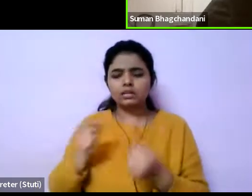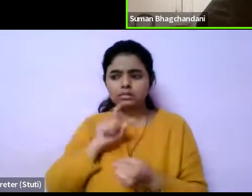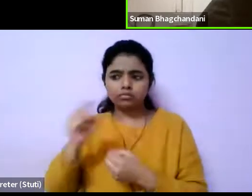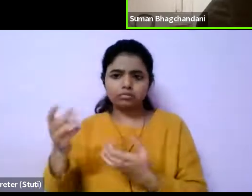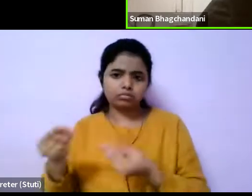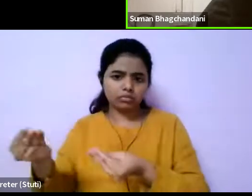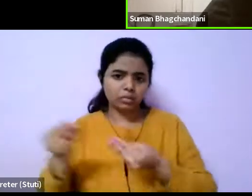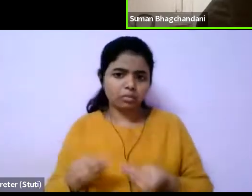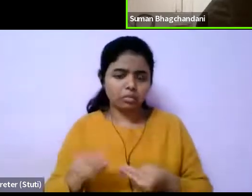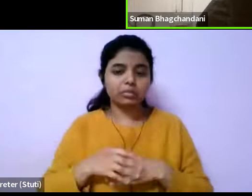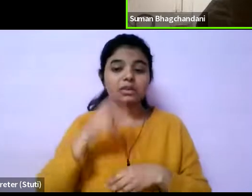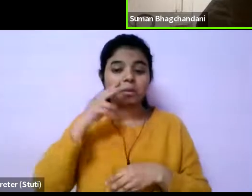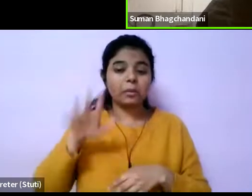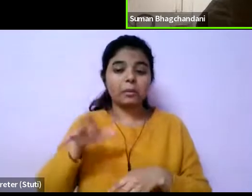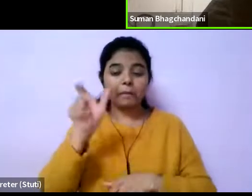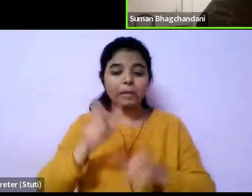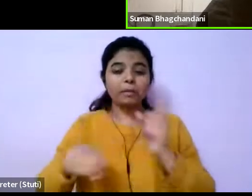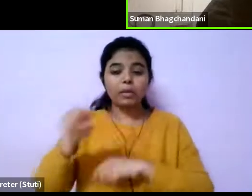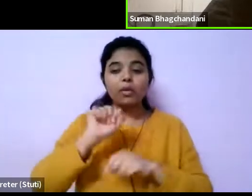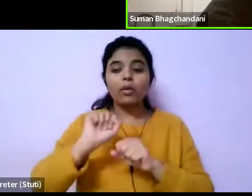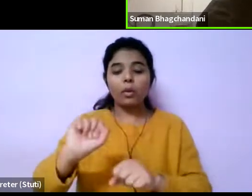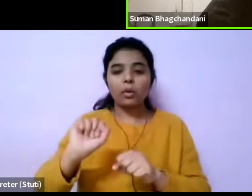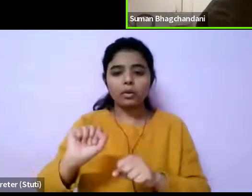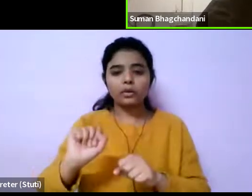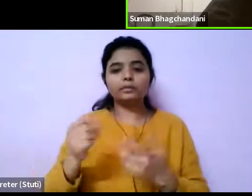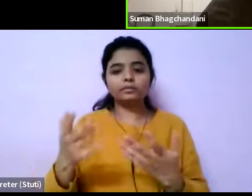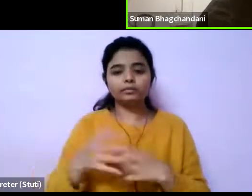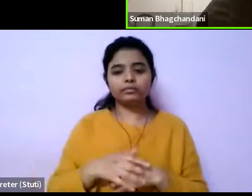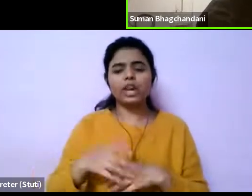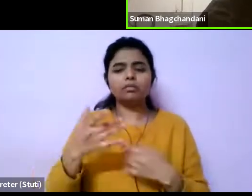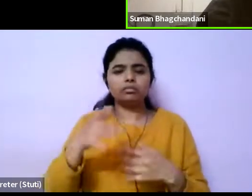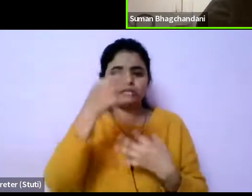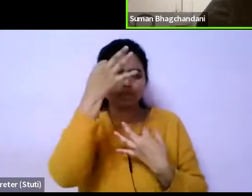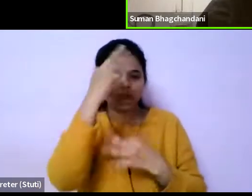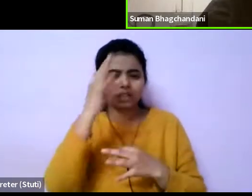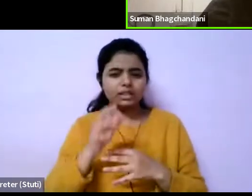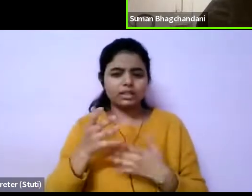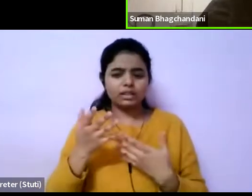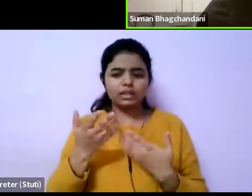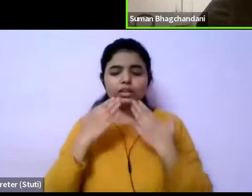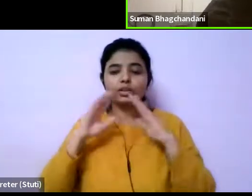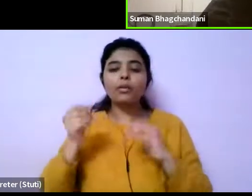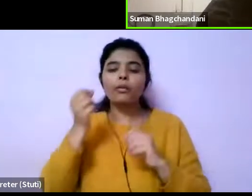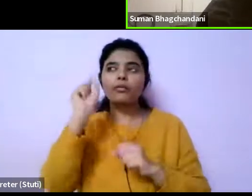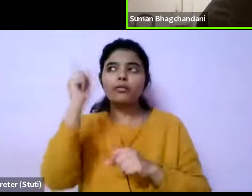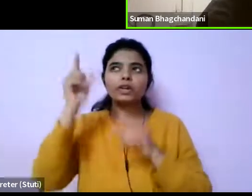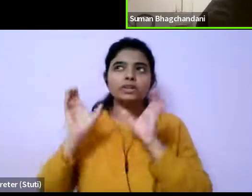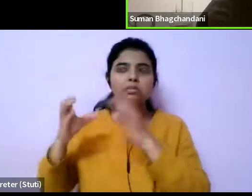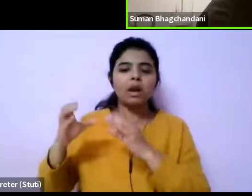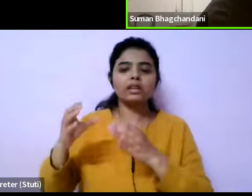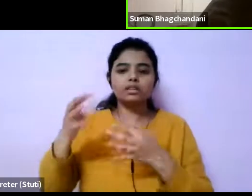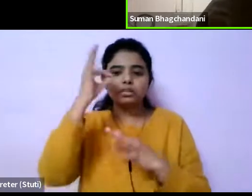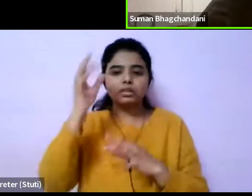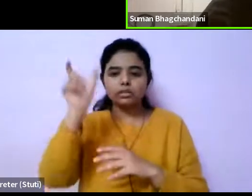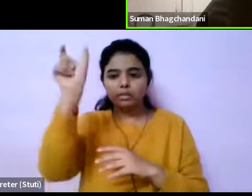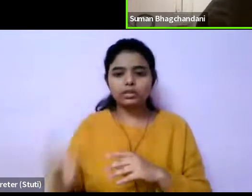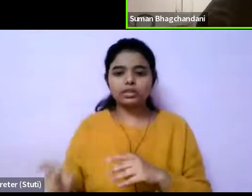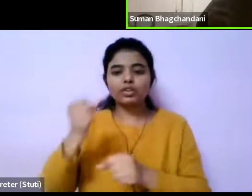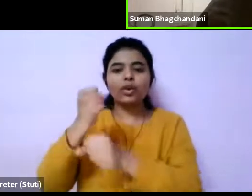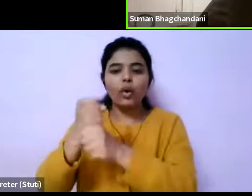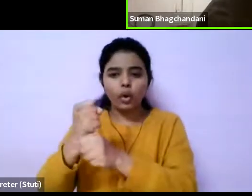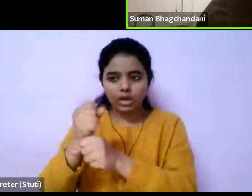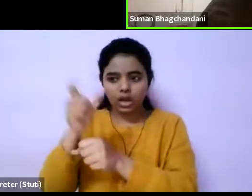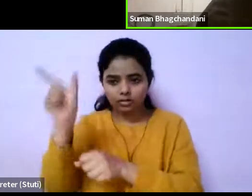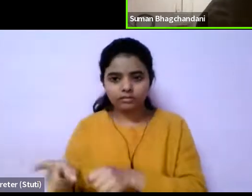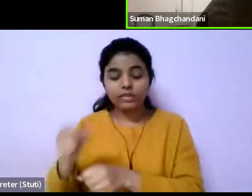teach visually challenged people to Buse Gowda, one of the dancers from his first batch of students. Gowda is a dancer with visual